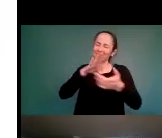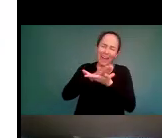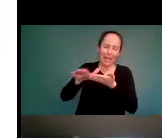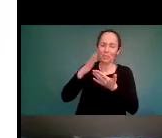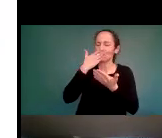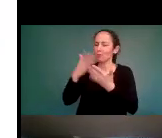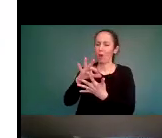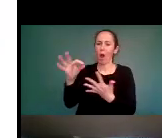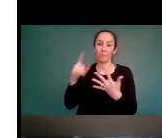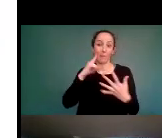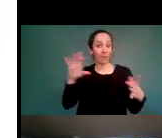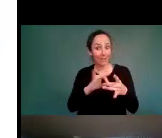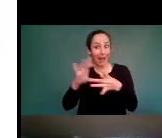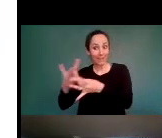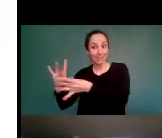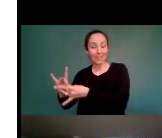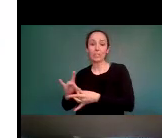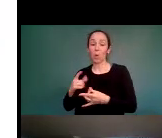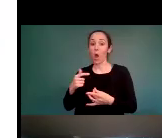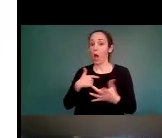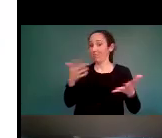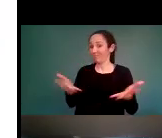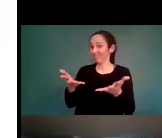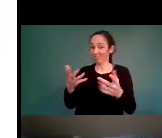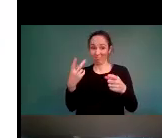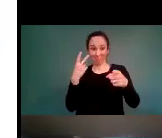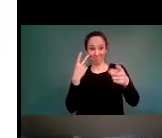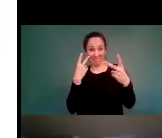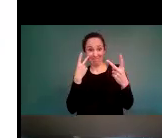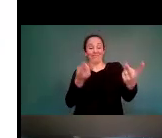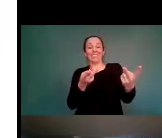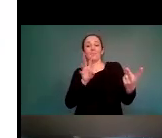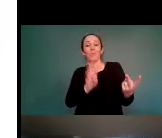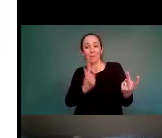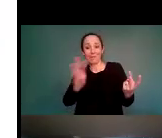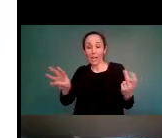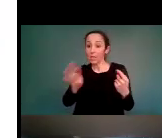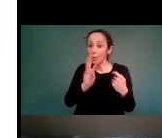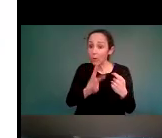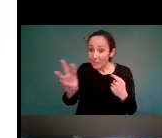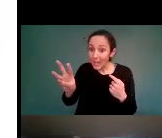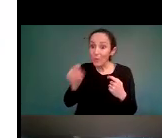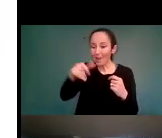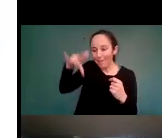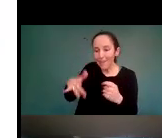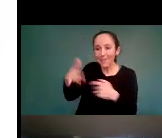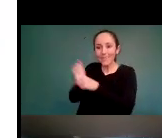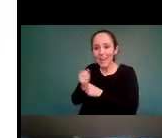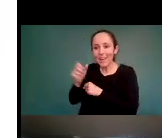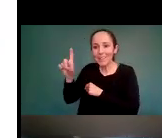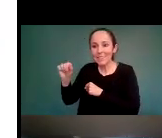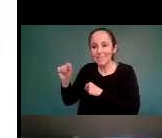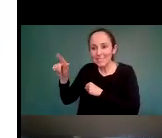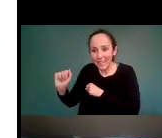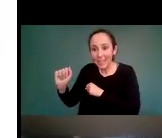this information too. So I definitely recommend visiting it. On the website, you can also get access to the data there. So there's a data portal